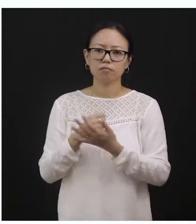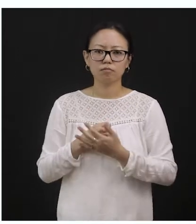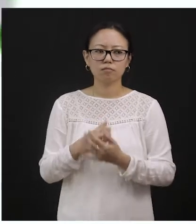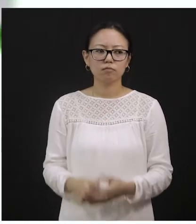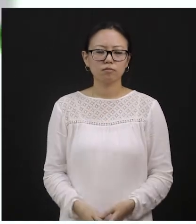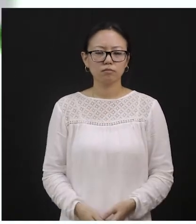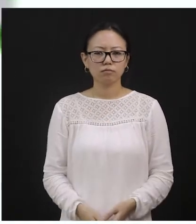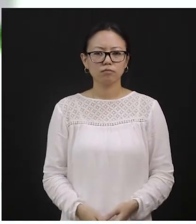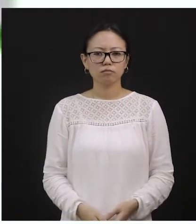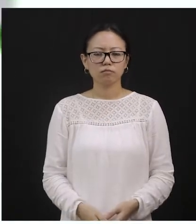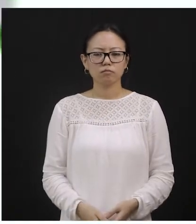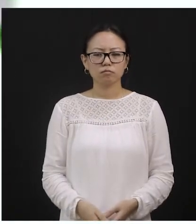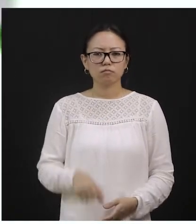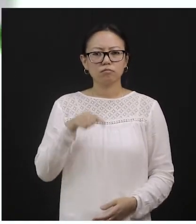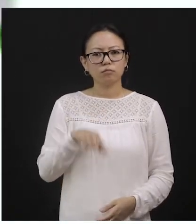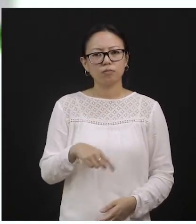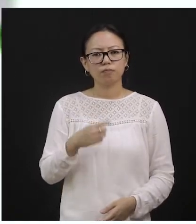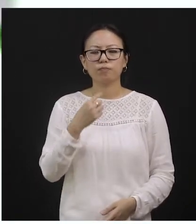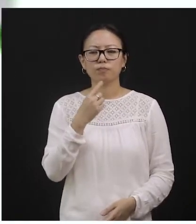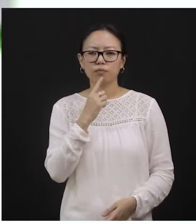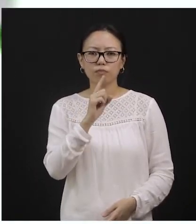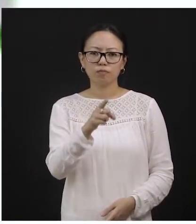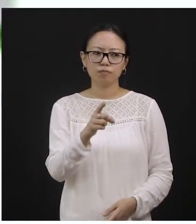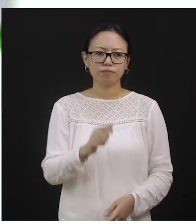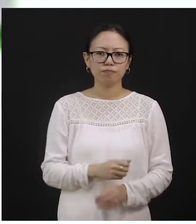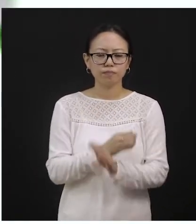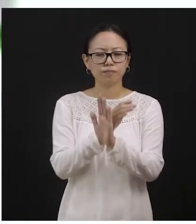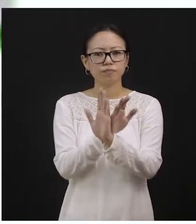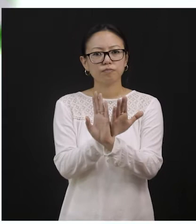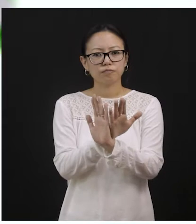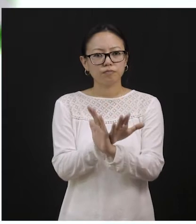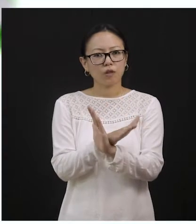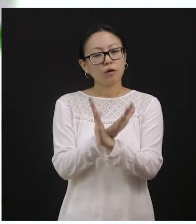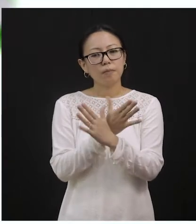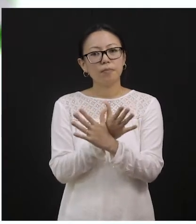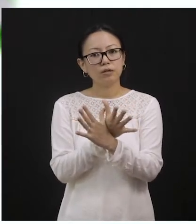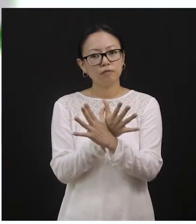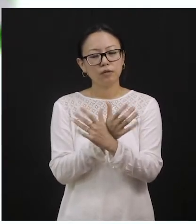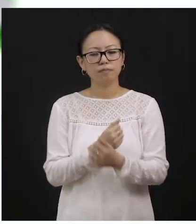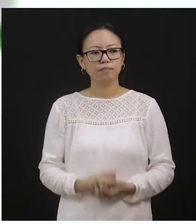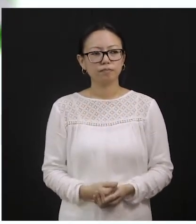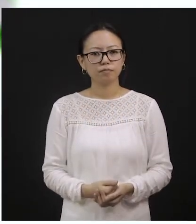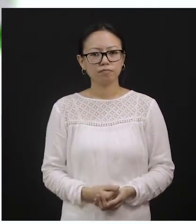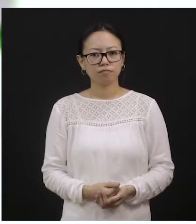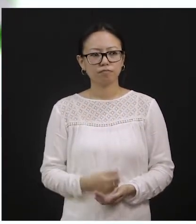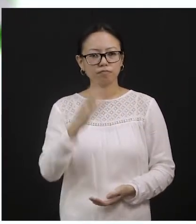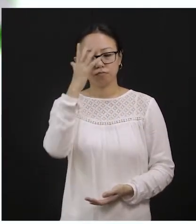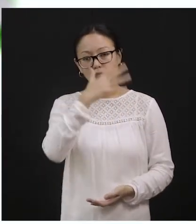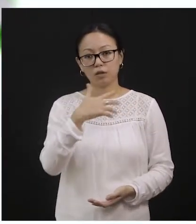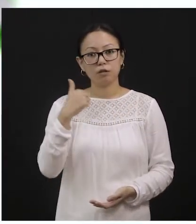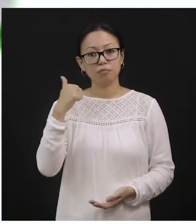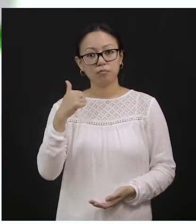Okay, now let me tell you about butterfly. So beautiful insect, such a